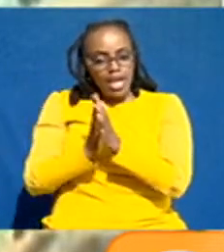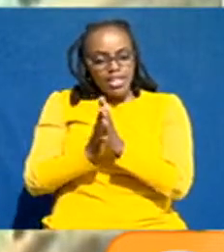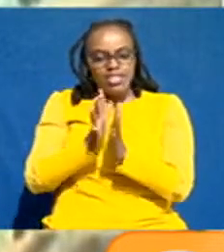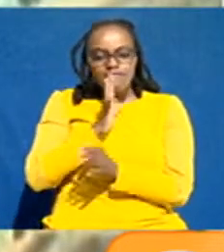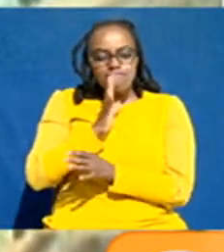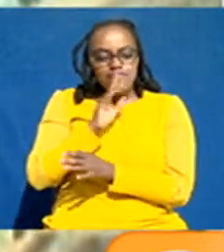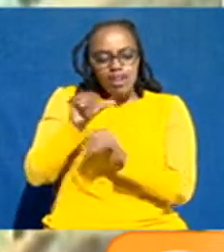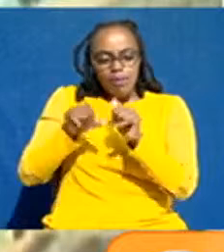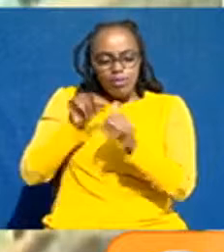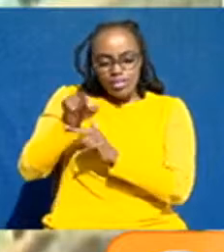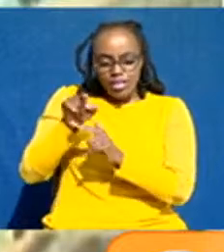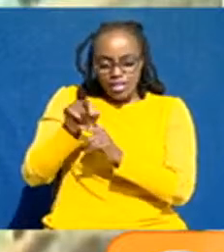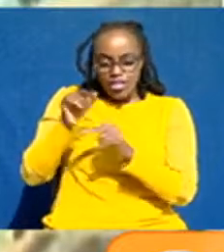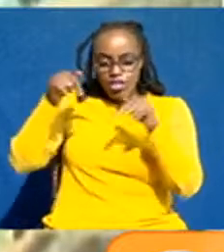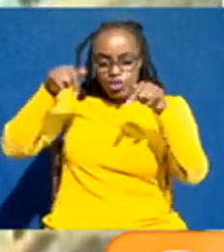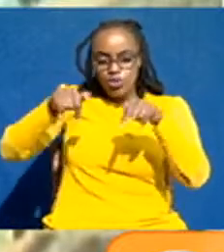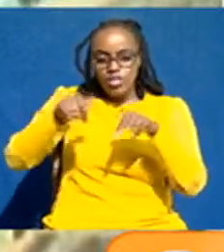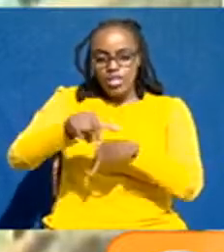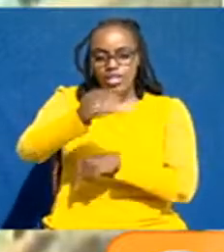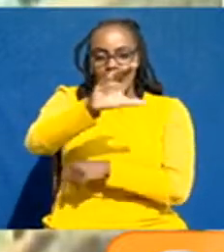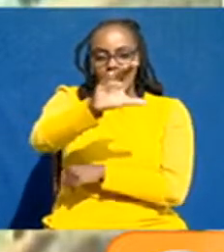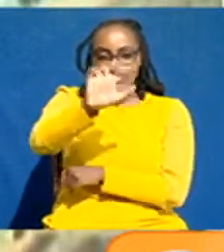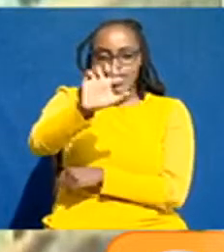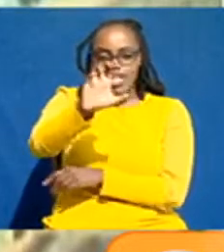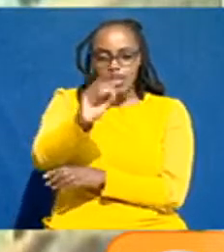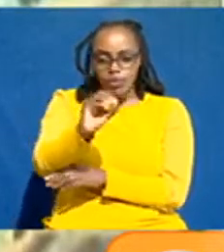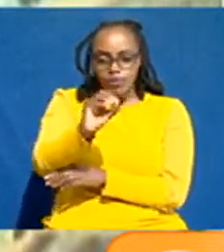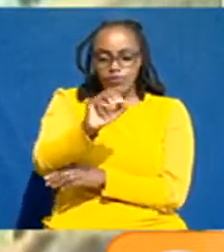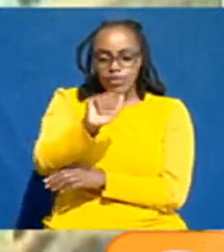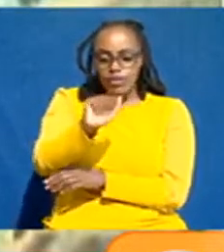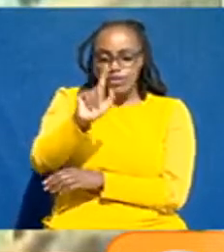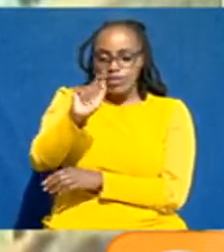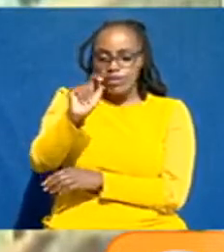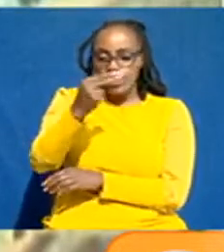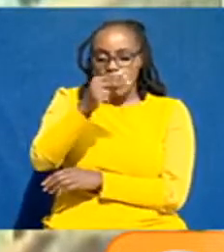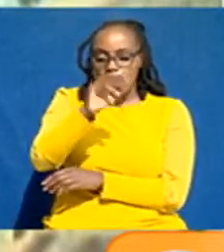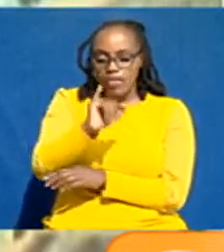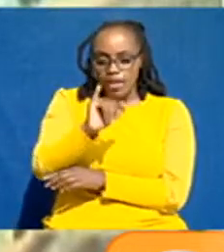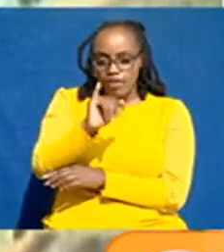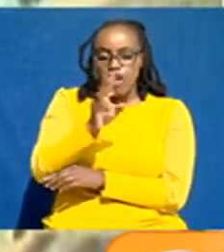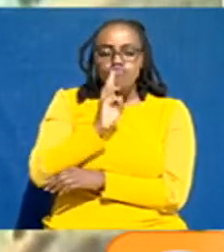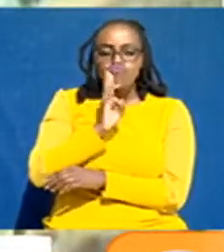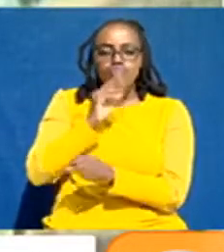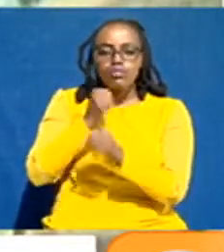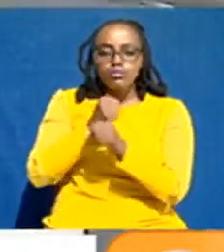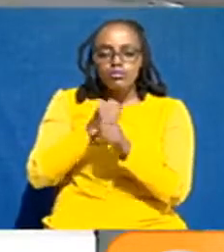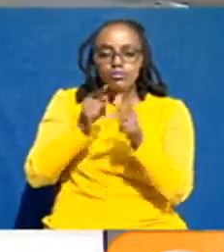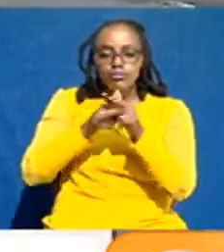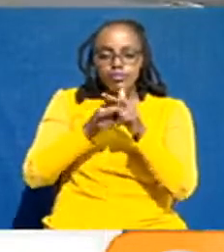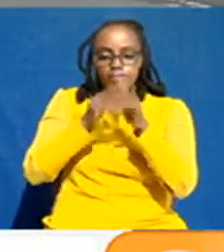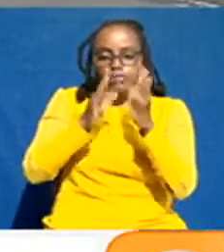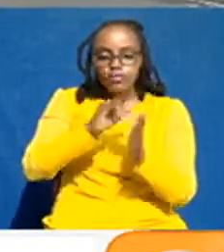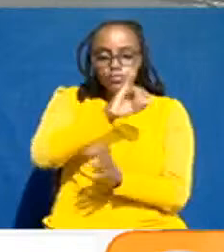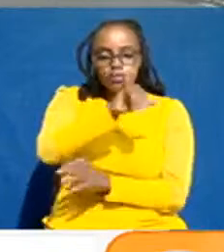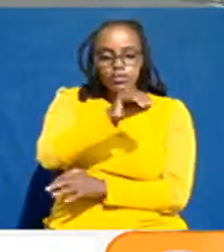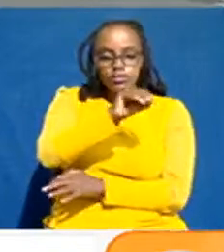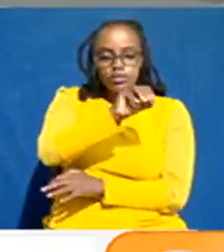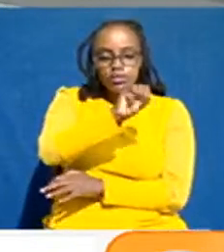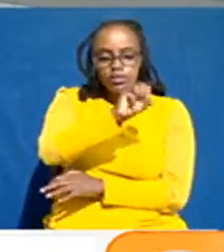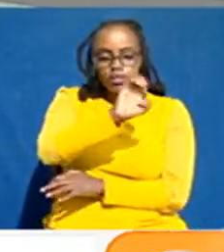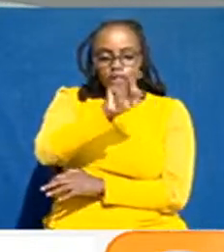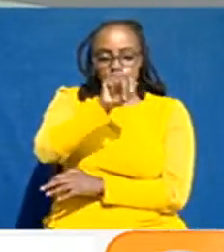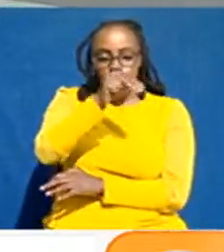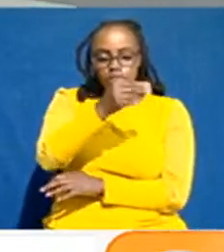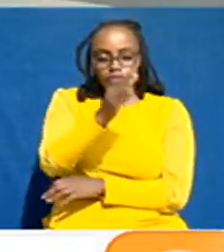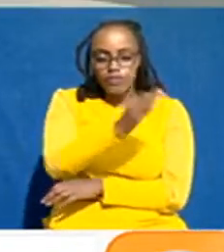about that today is the CEO of the Athi Waterworks Development Agency, Engineer Joseph Kamau, who joins us here